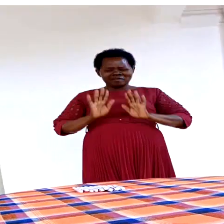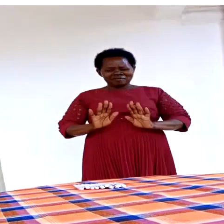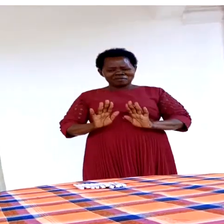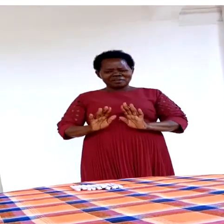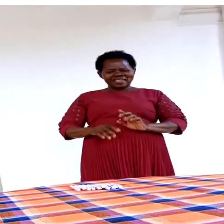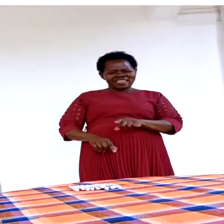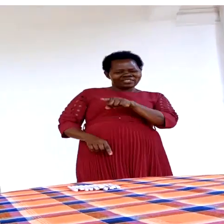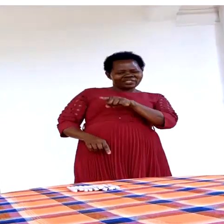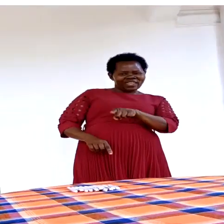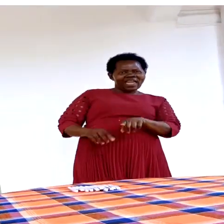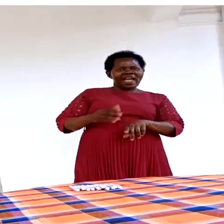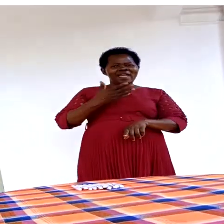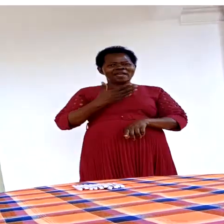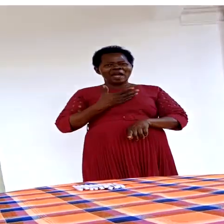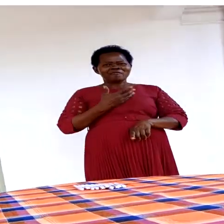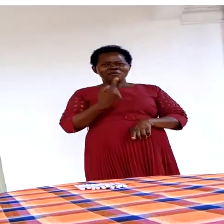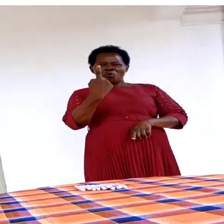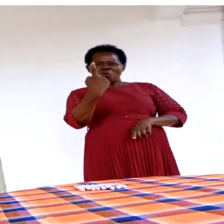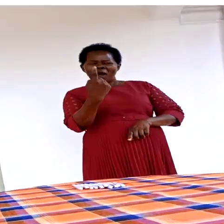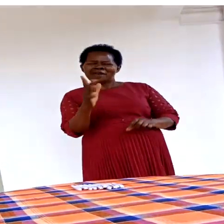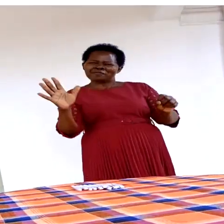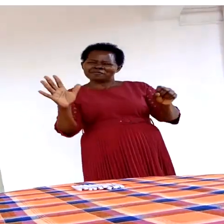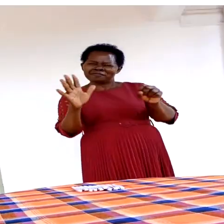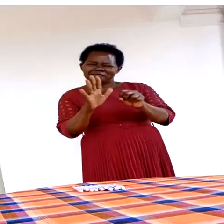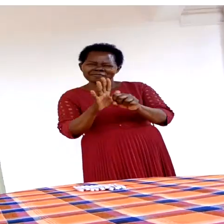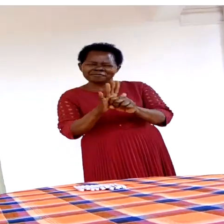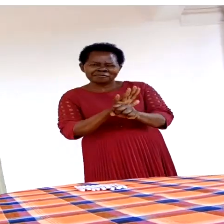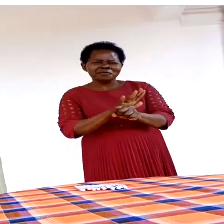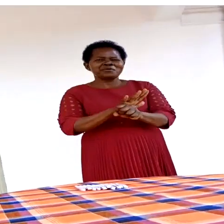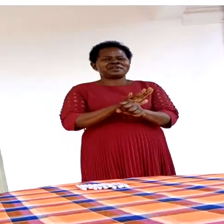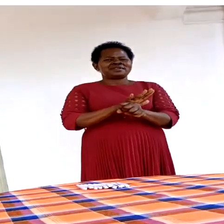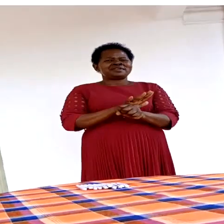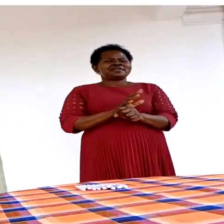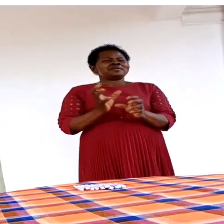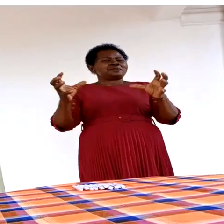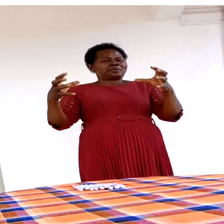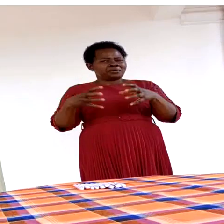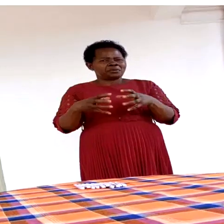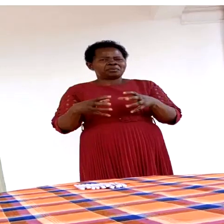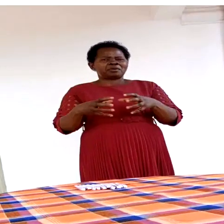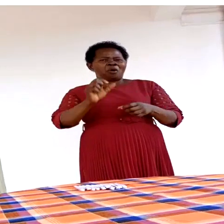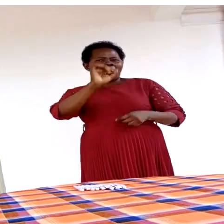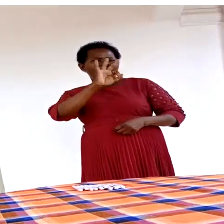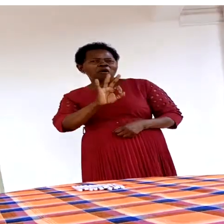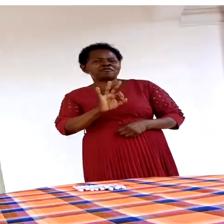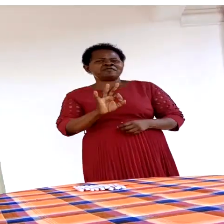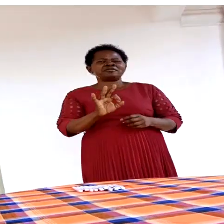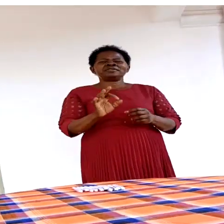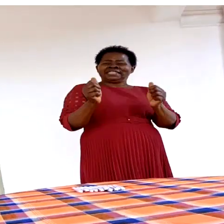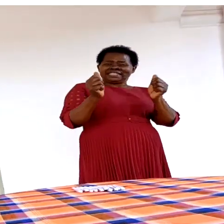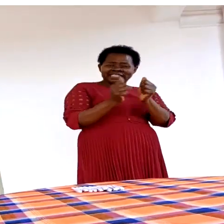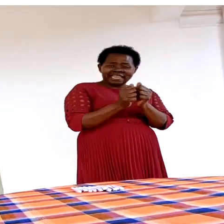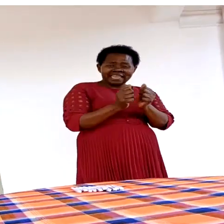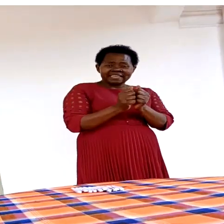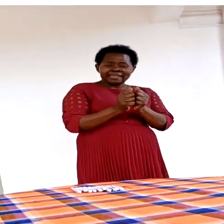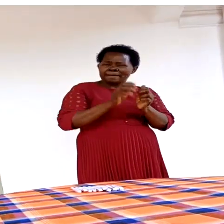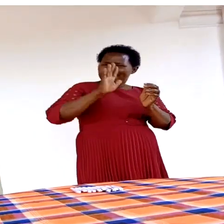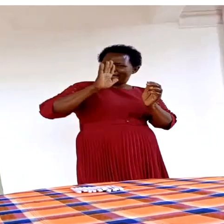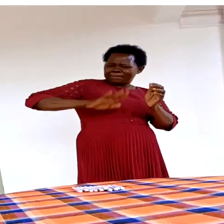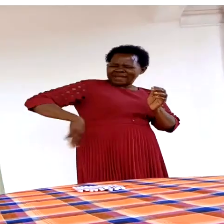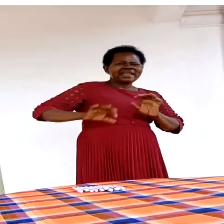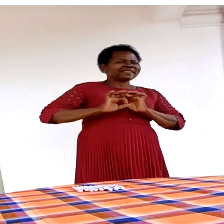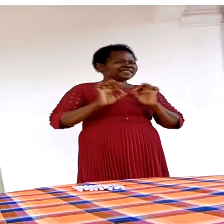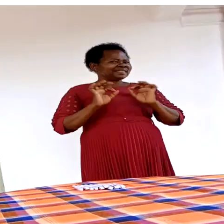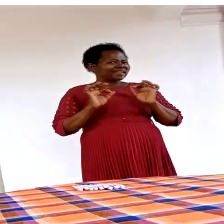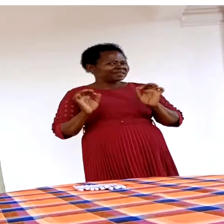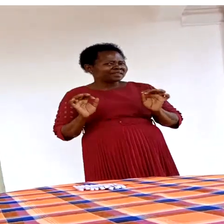Oh, wonderful. Here I have one full group of